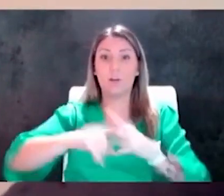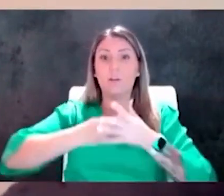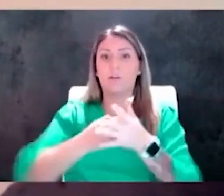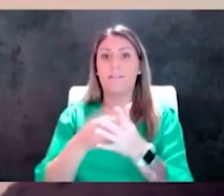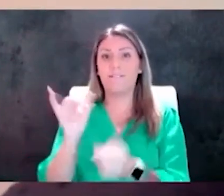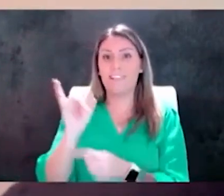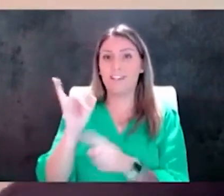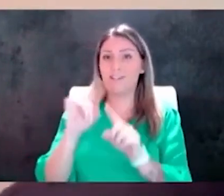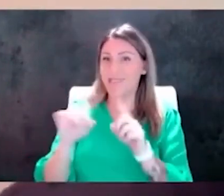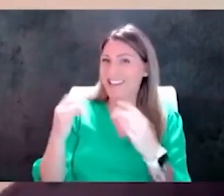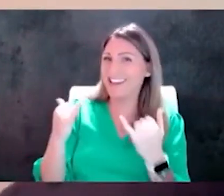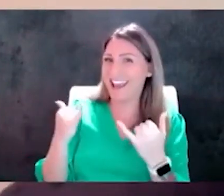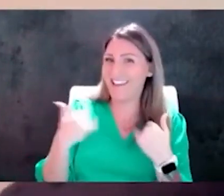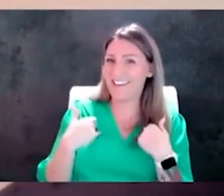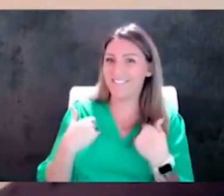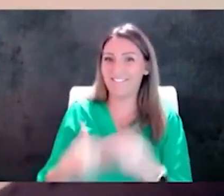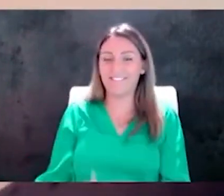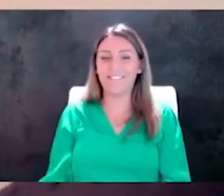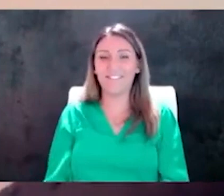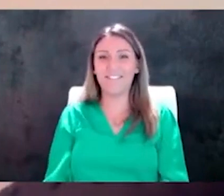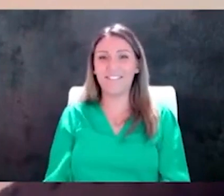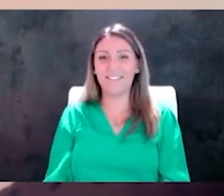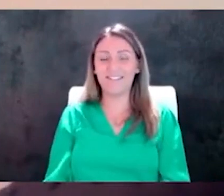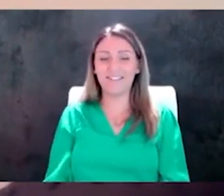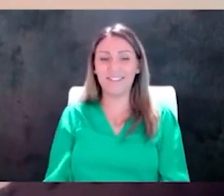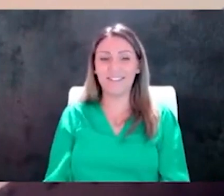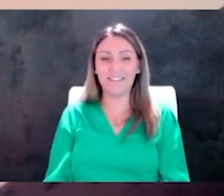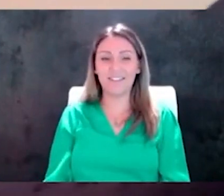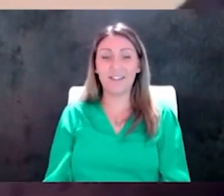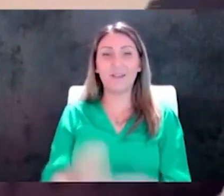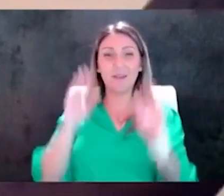now. And the greatest challenge